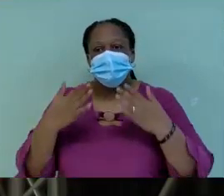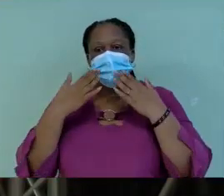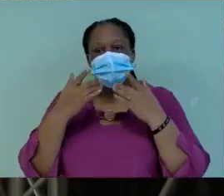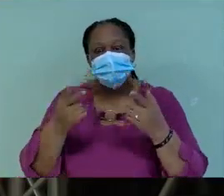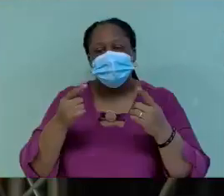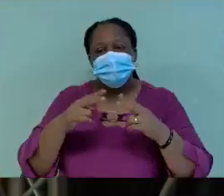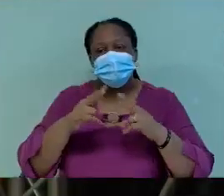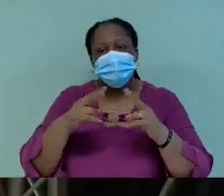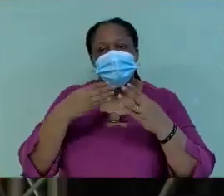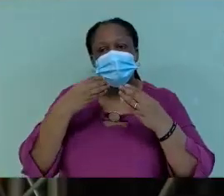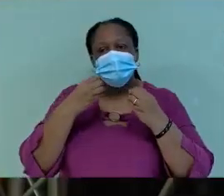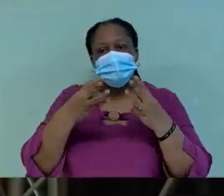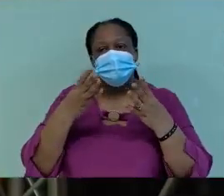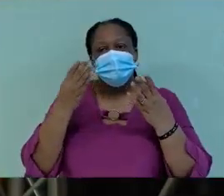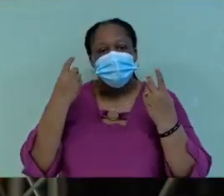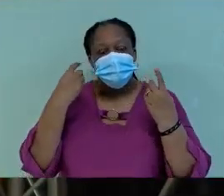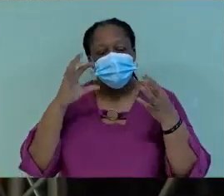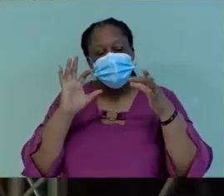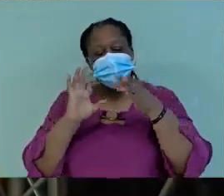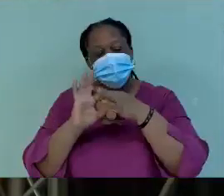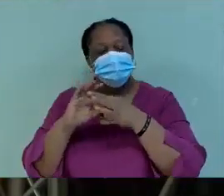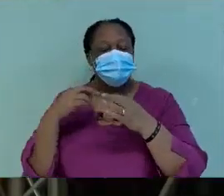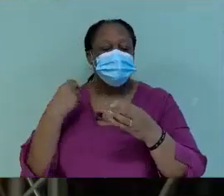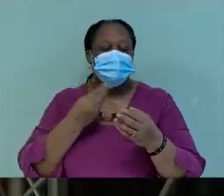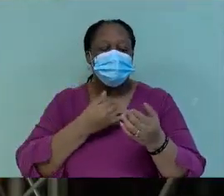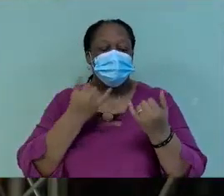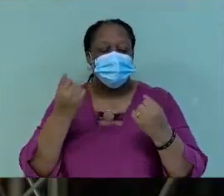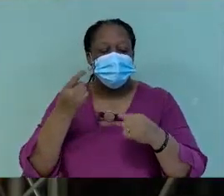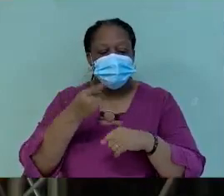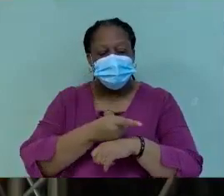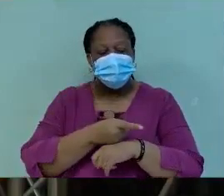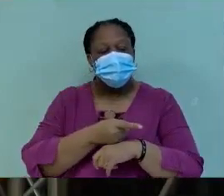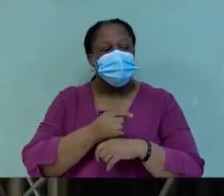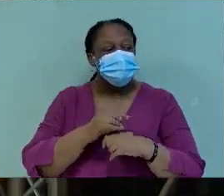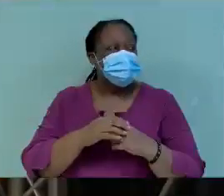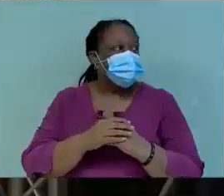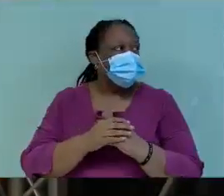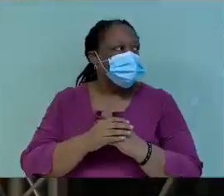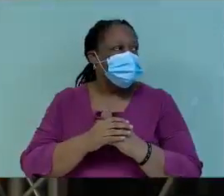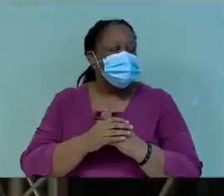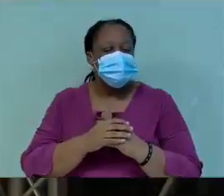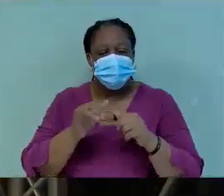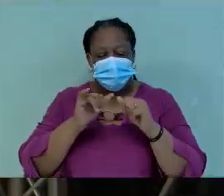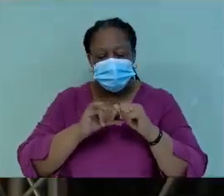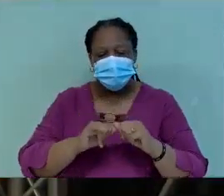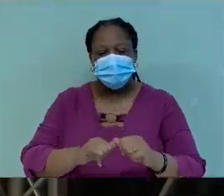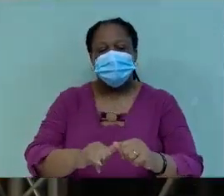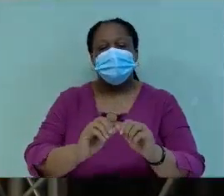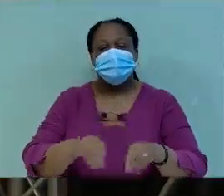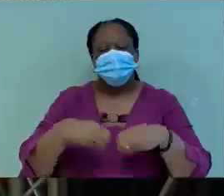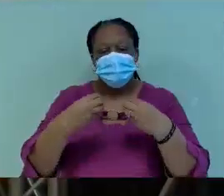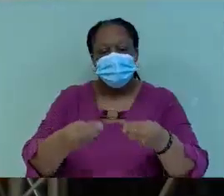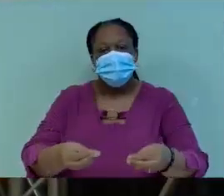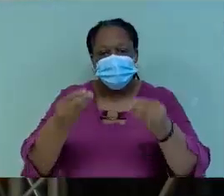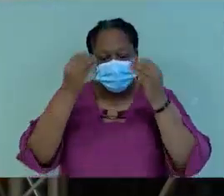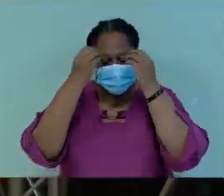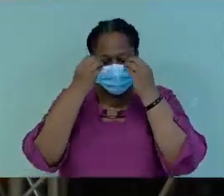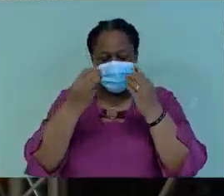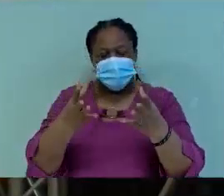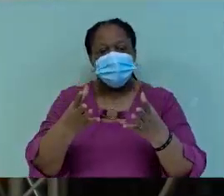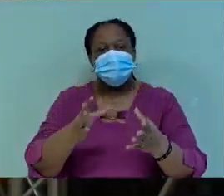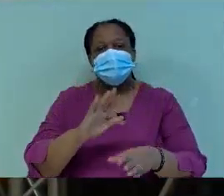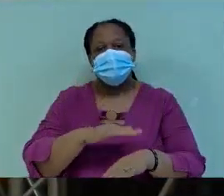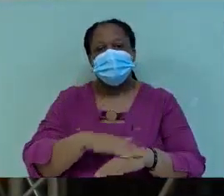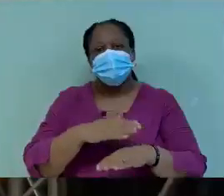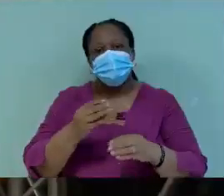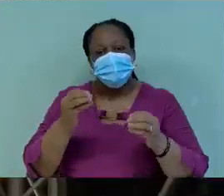very much for joining us for today's broadcast, where we continue to update you on